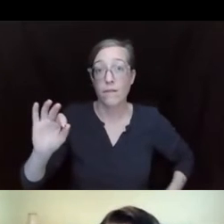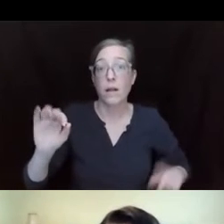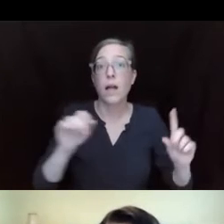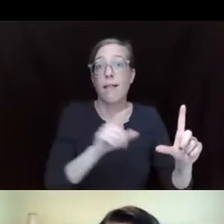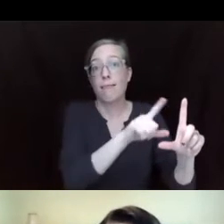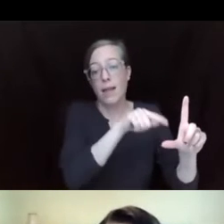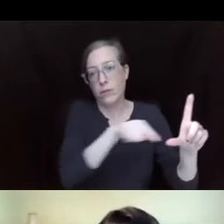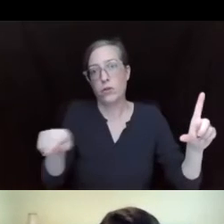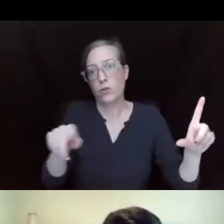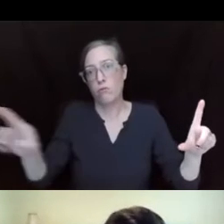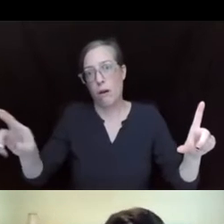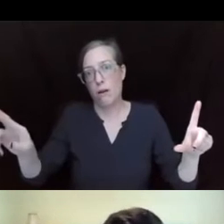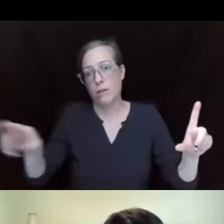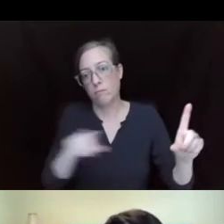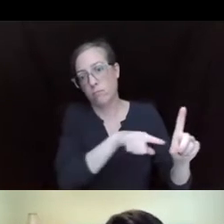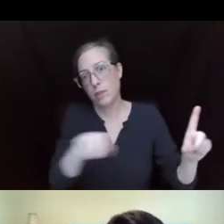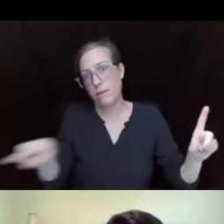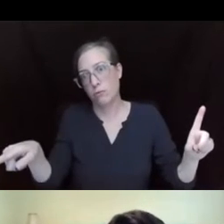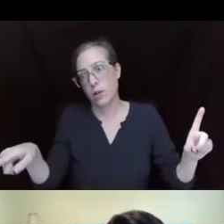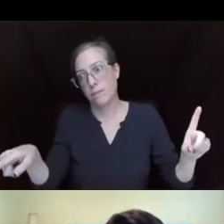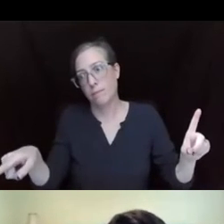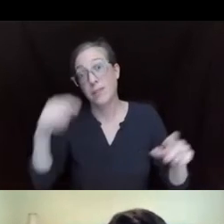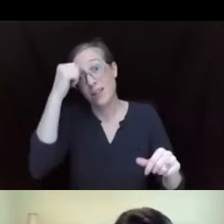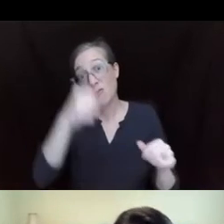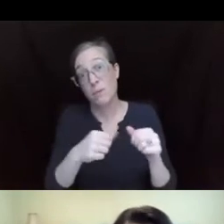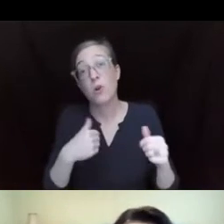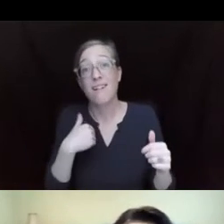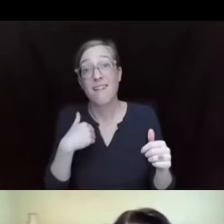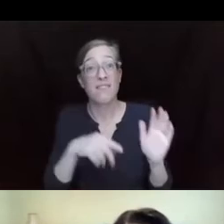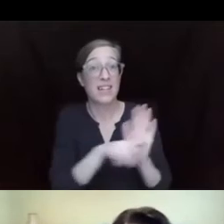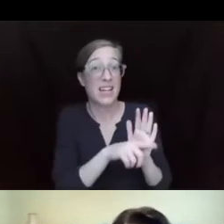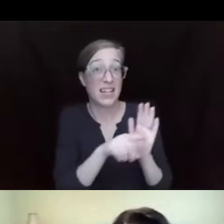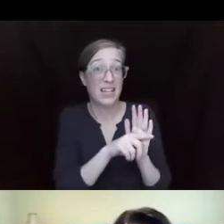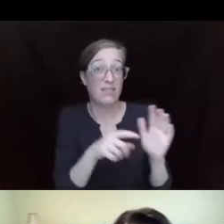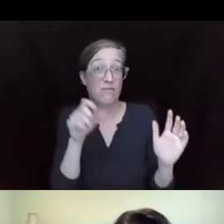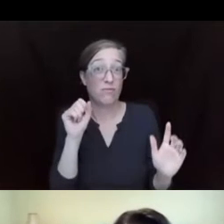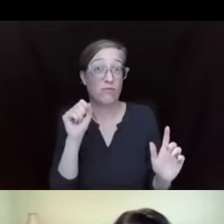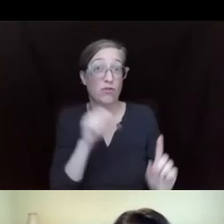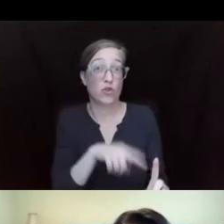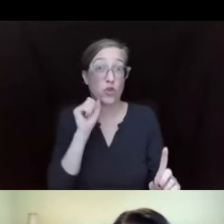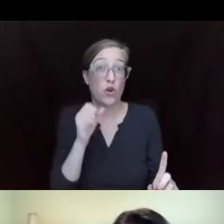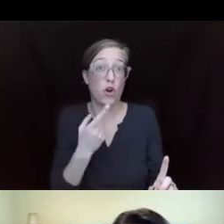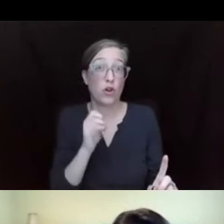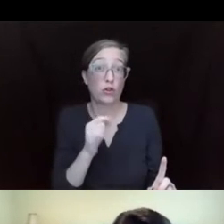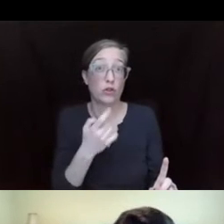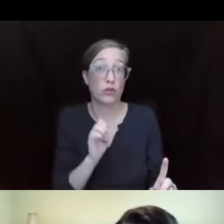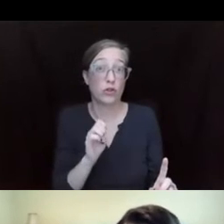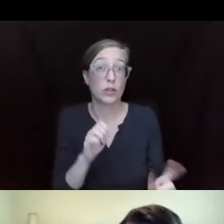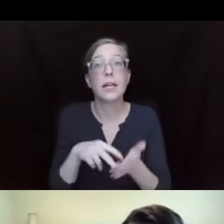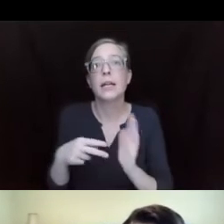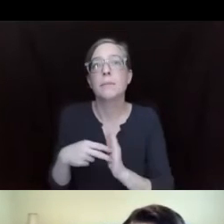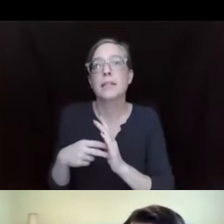this channel has a negative charge. So the ion floatants are positive. So those positive ions are attracted to the negative electron.